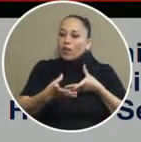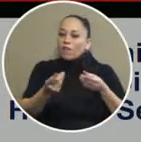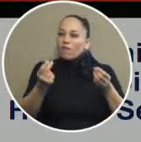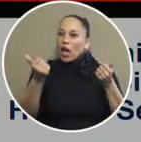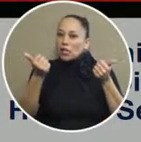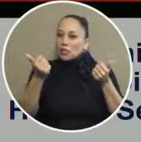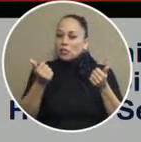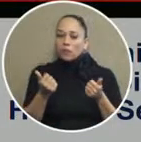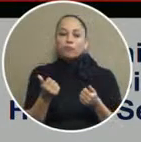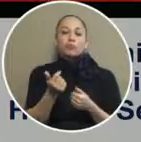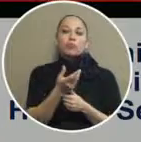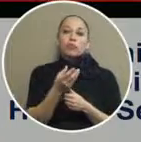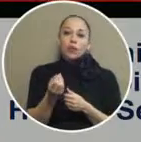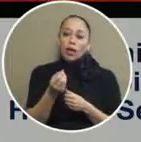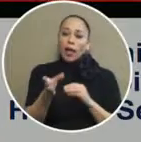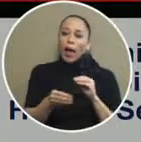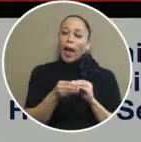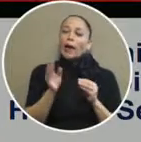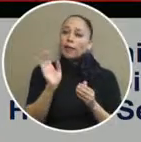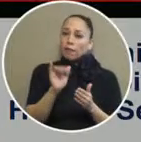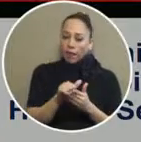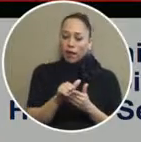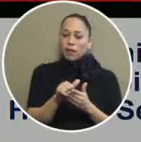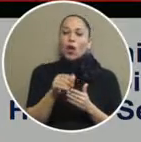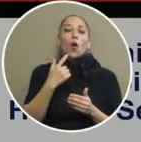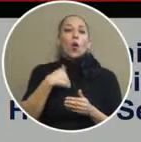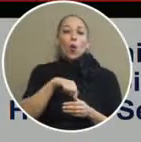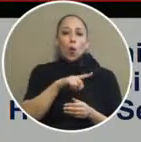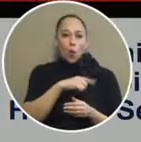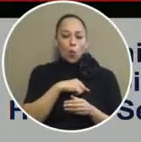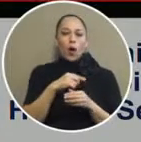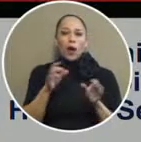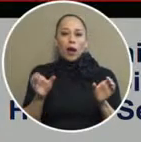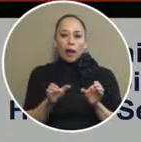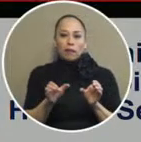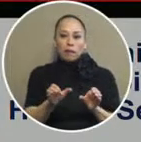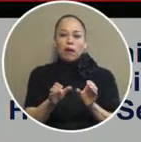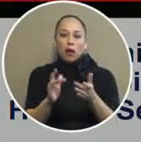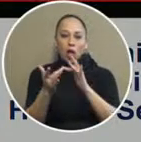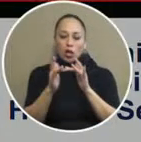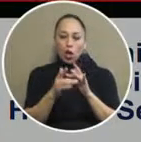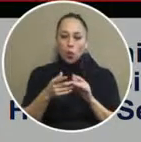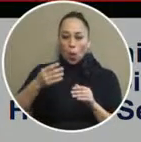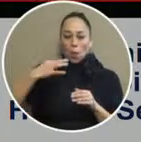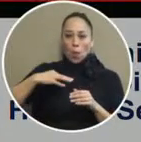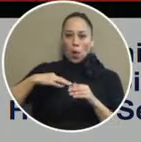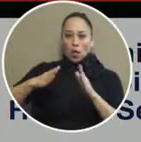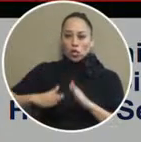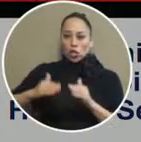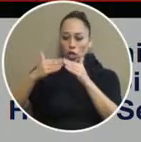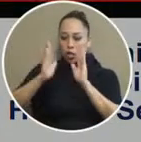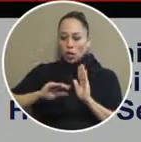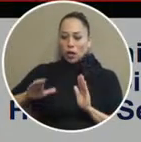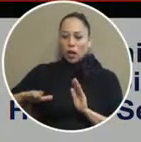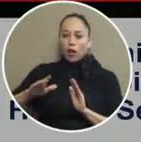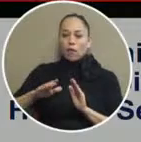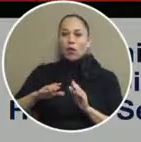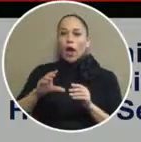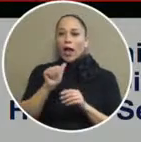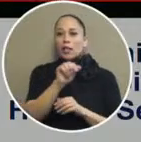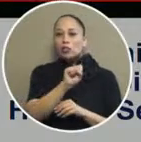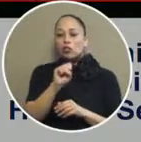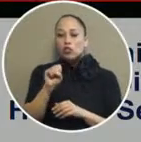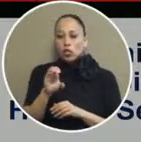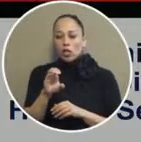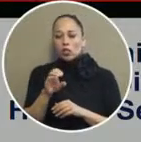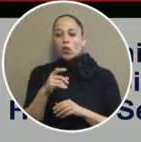away. In addition to that, we activated our network of volunteers and our neighborhood associations, and I'm going to speak to that in more